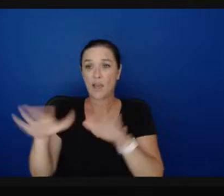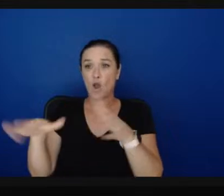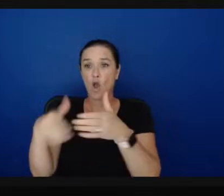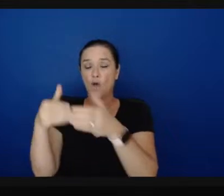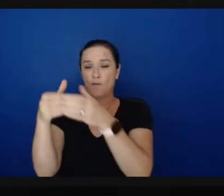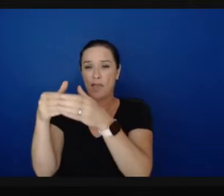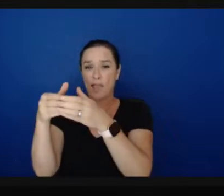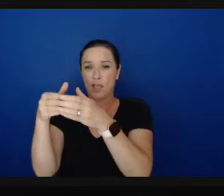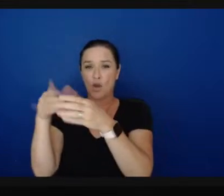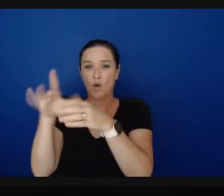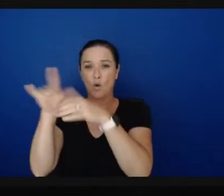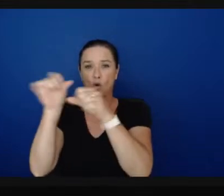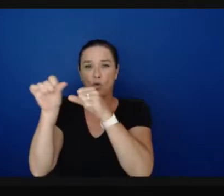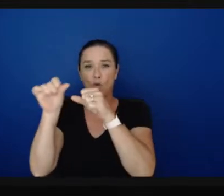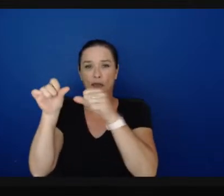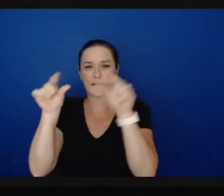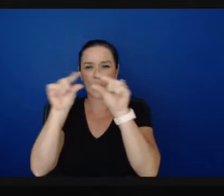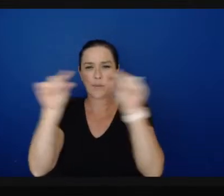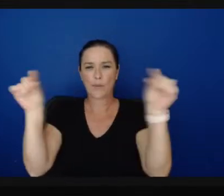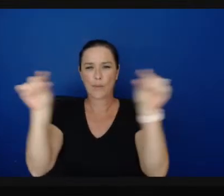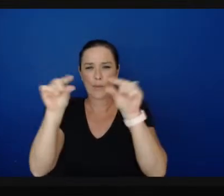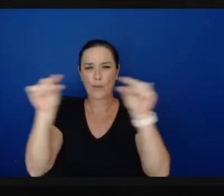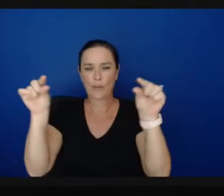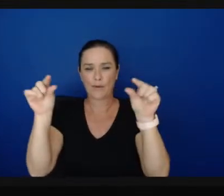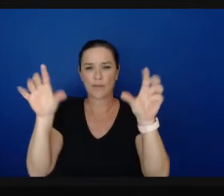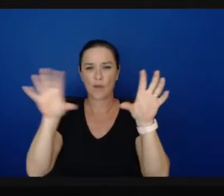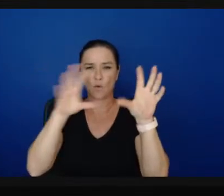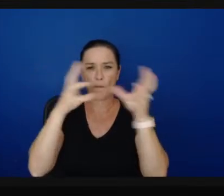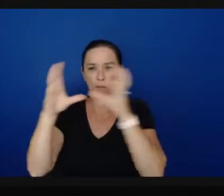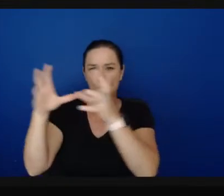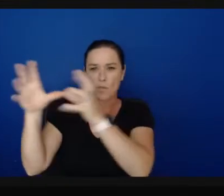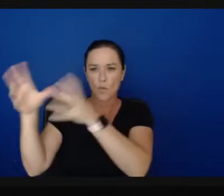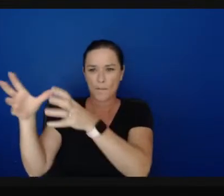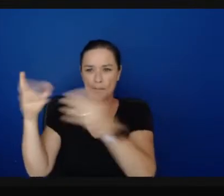as these bands and pulses that come in here and there.